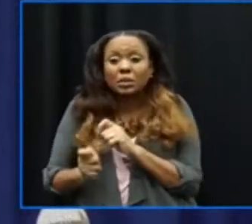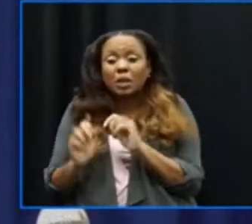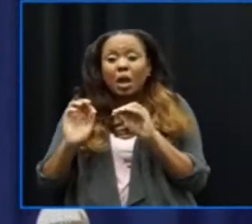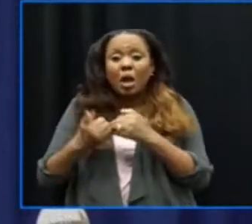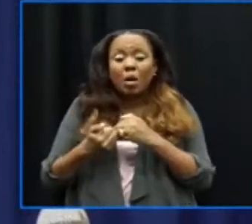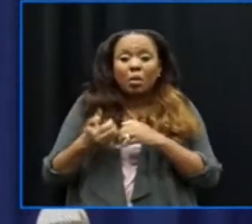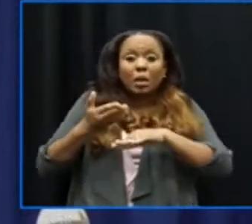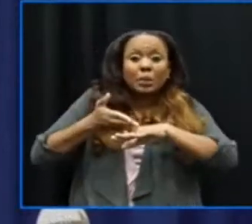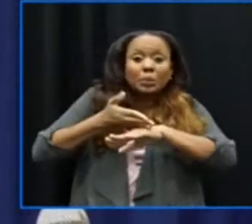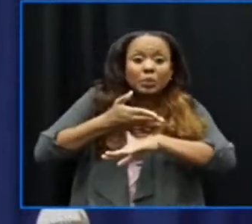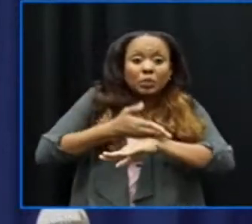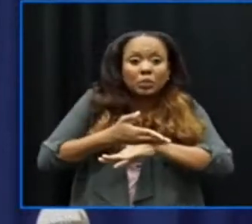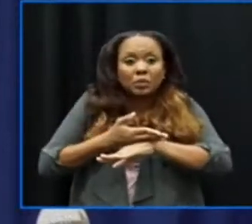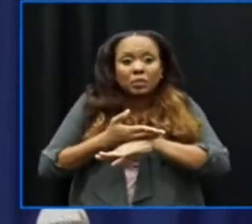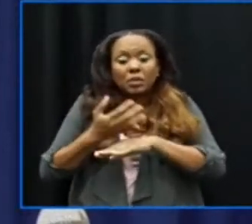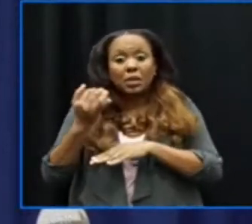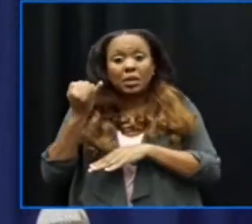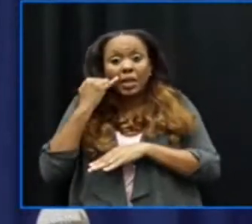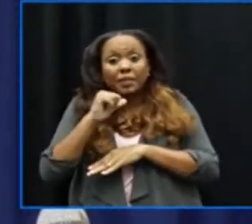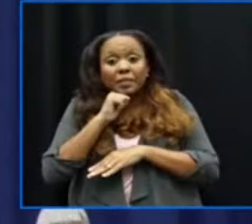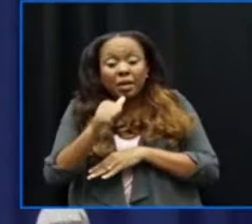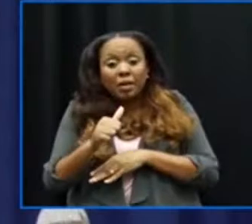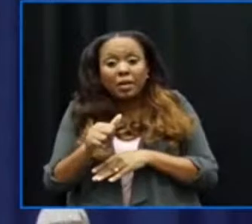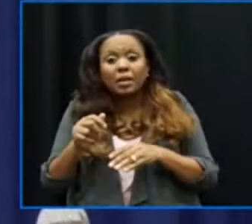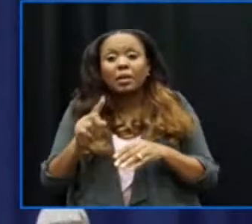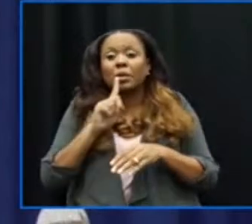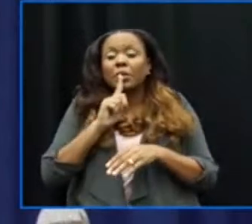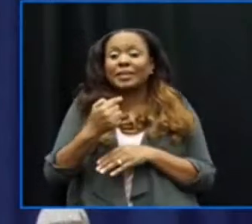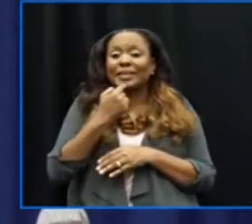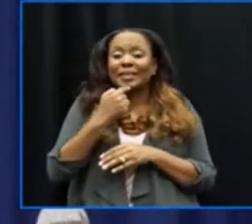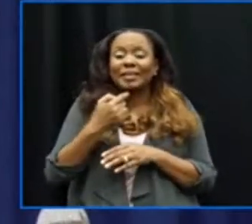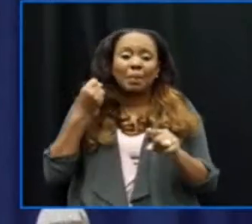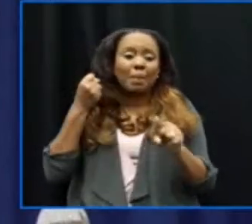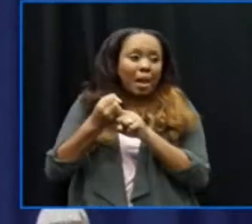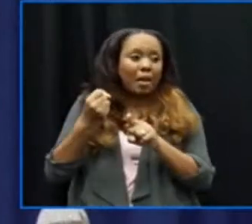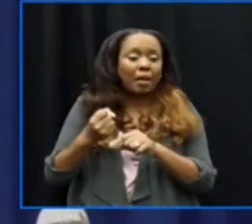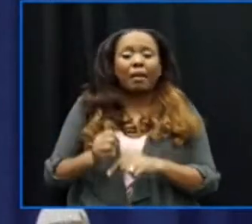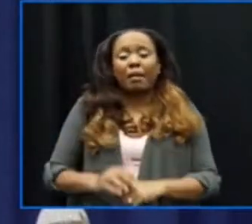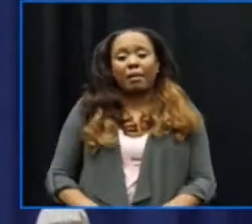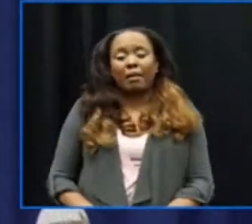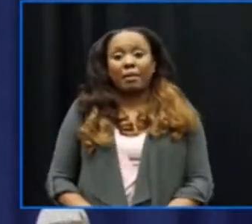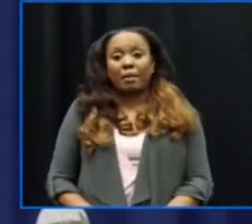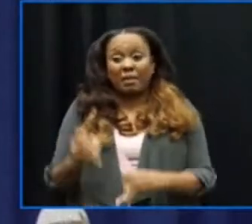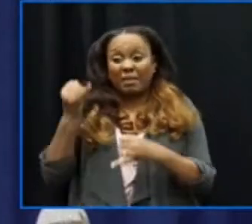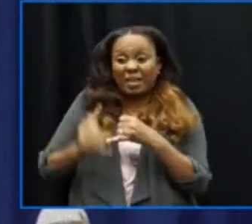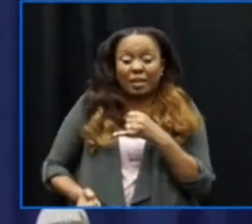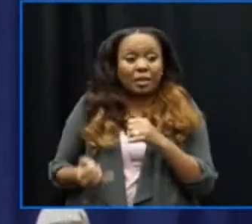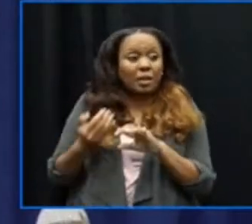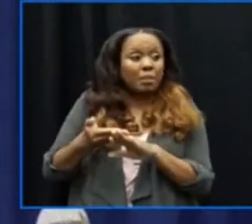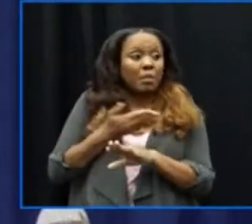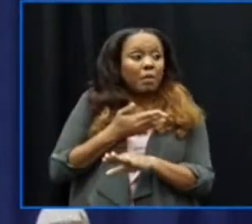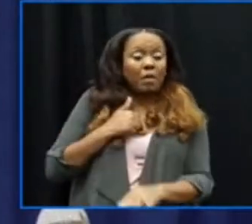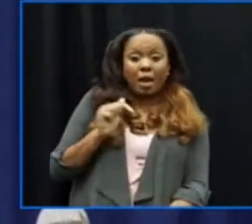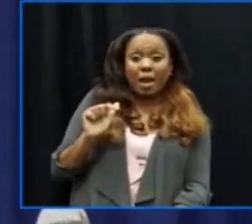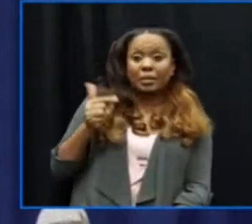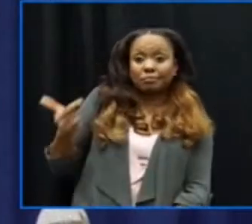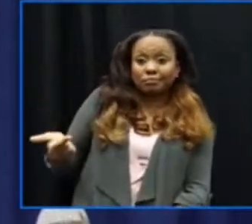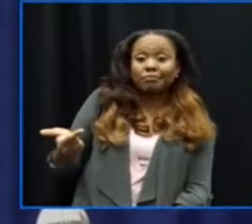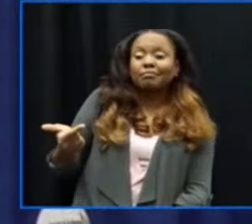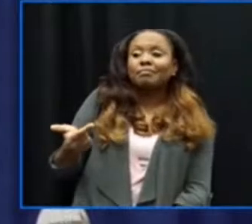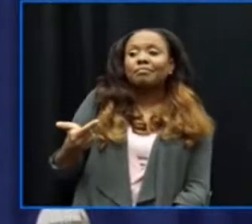knock-on impact on private sector schemes as well. Finally, before I turn over to my